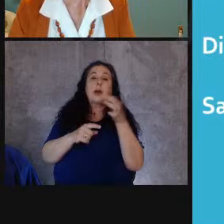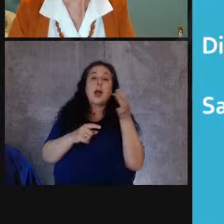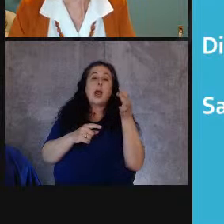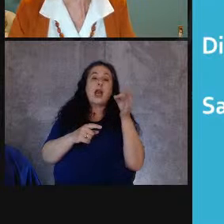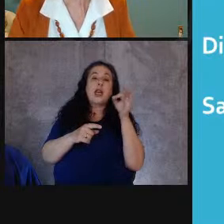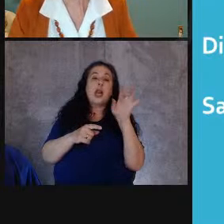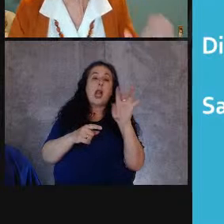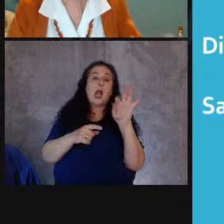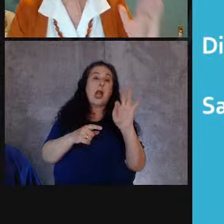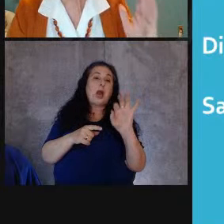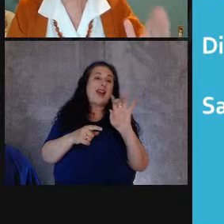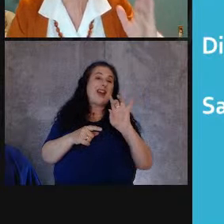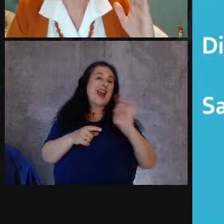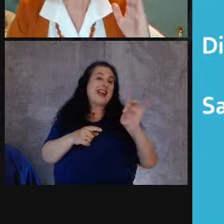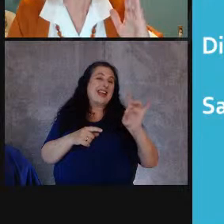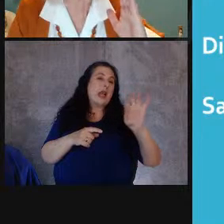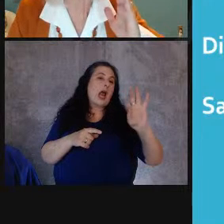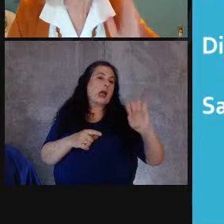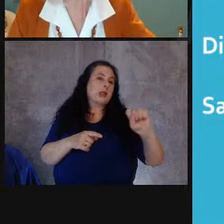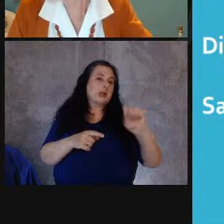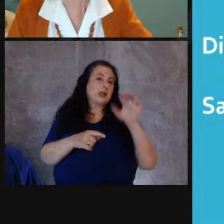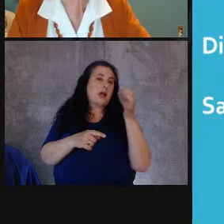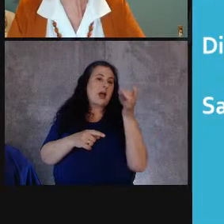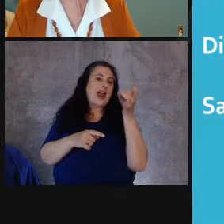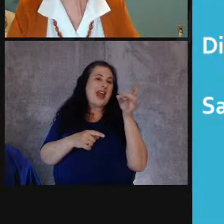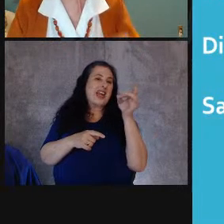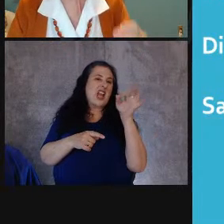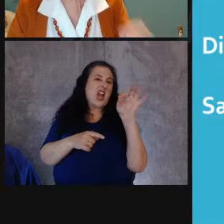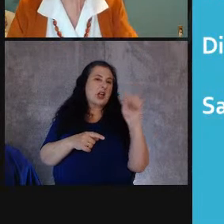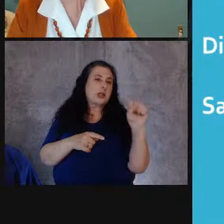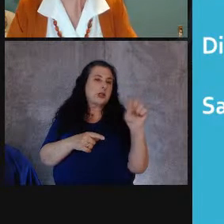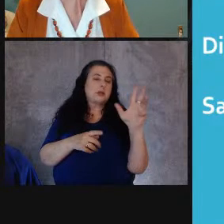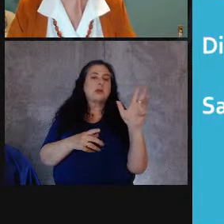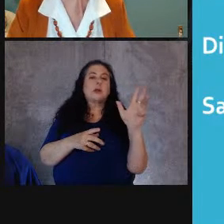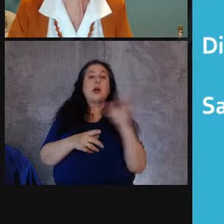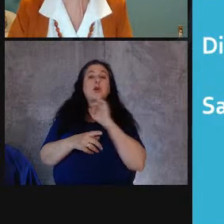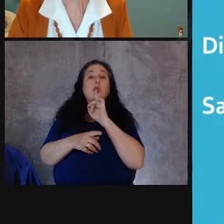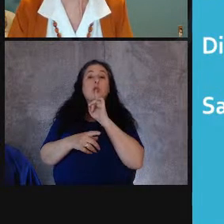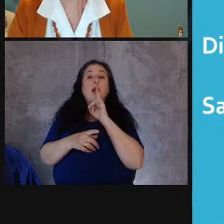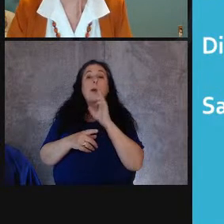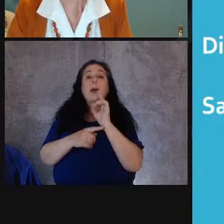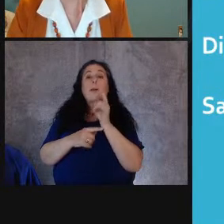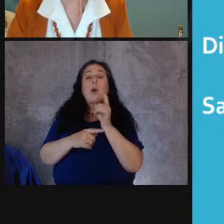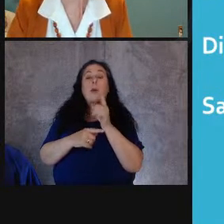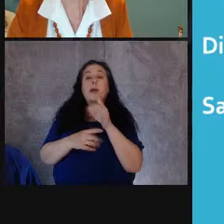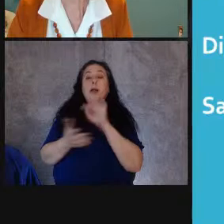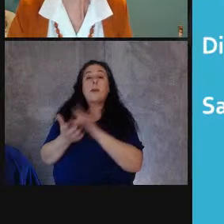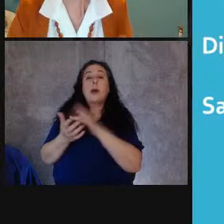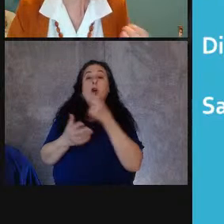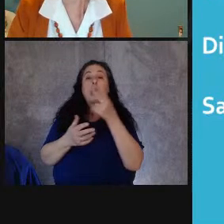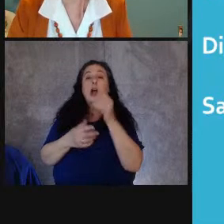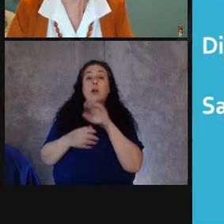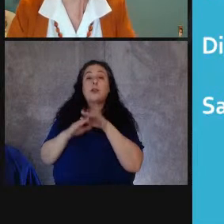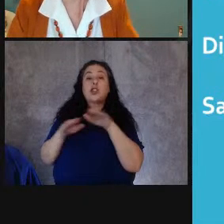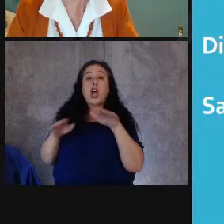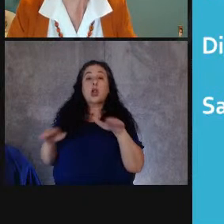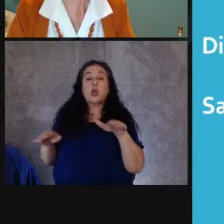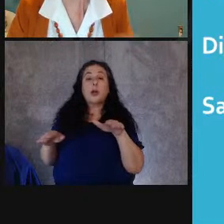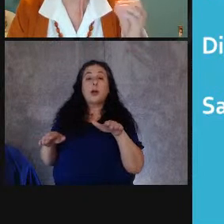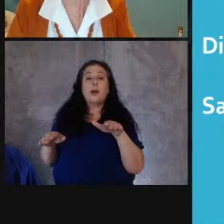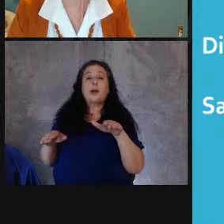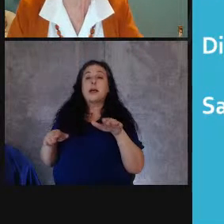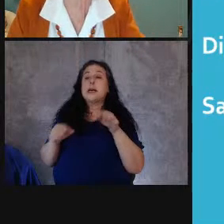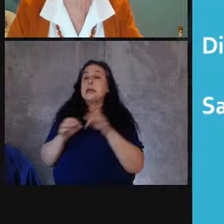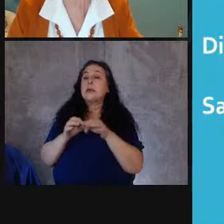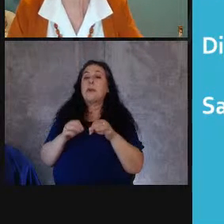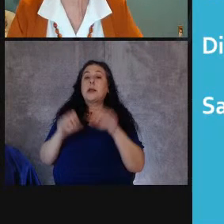1890s. And it was just, huge. It was a big moment in the medical history of childhood, simply the ability